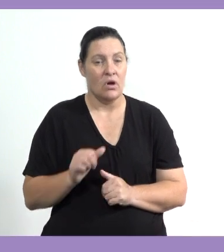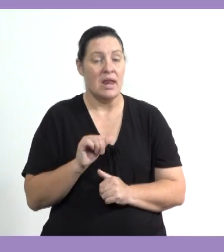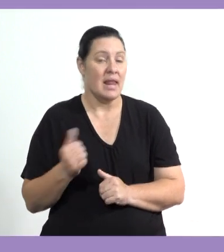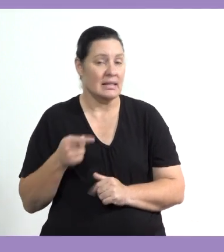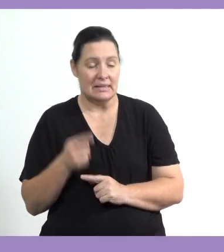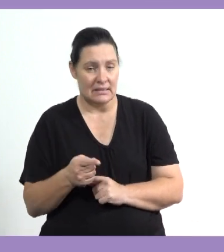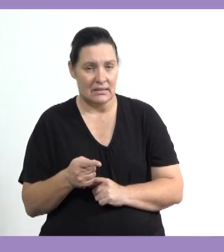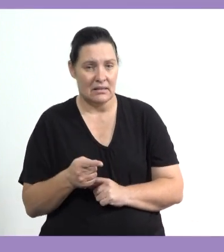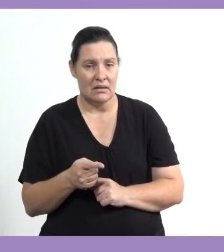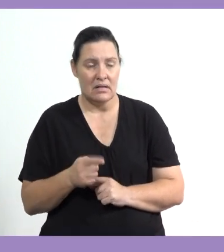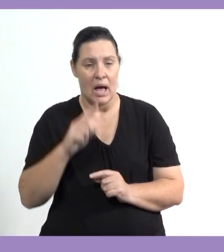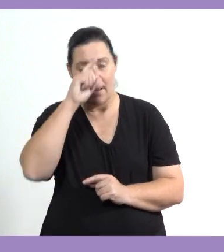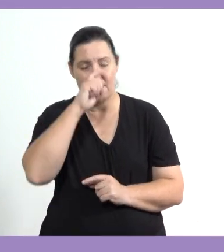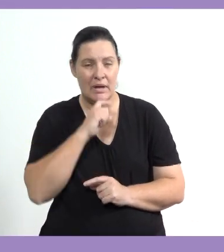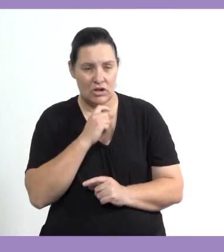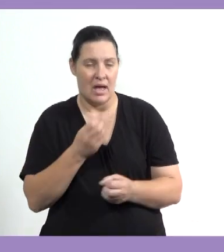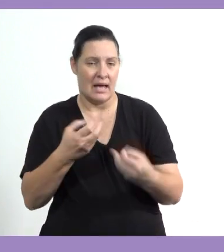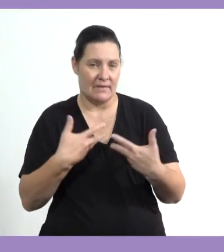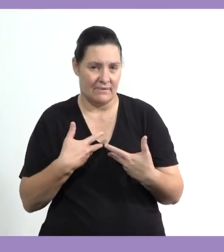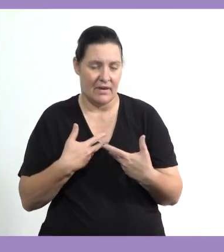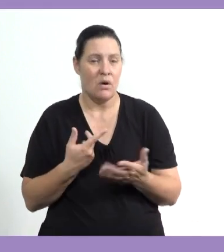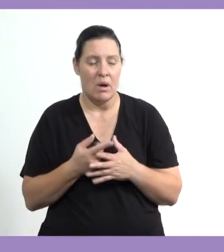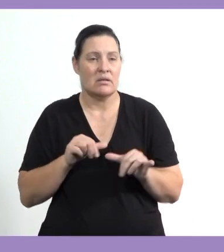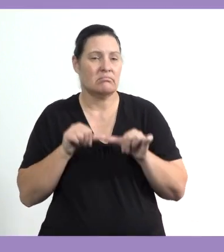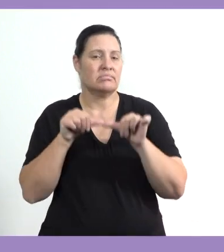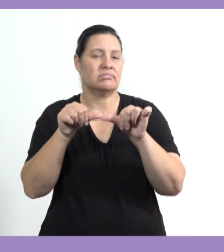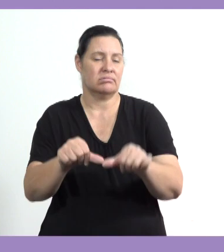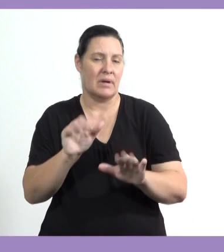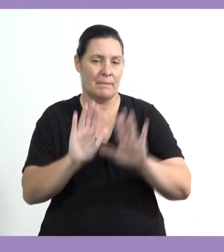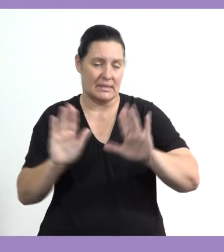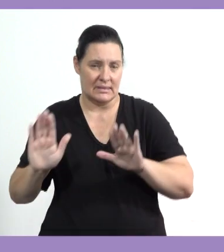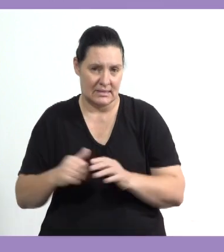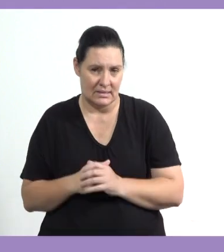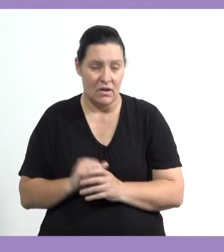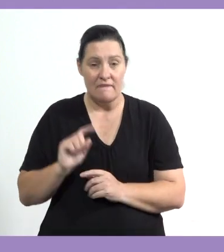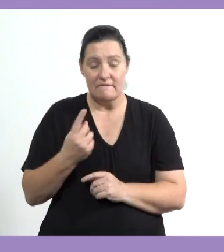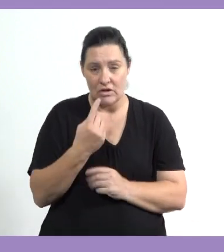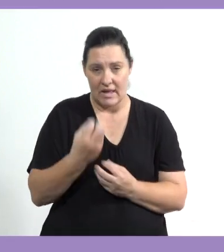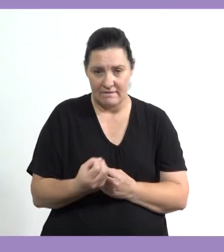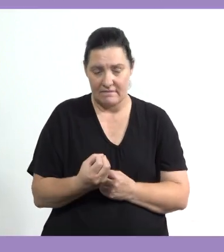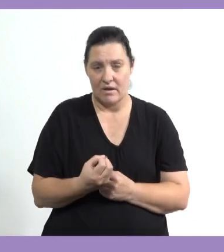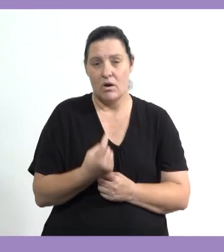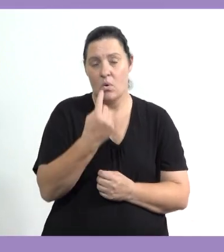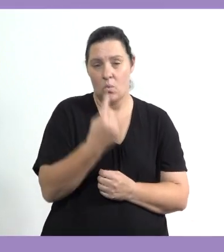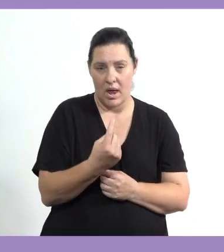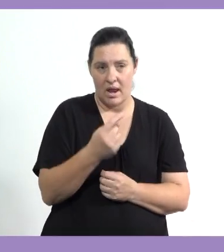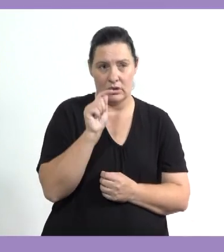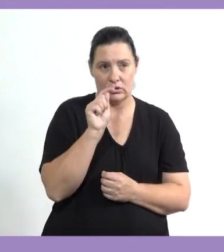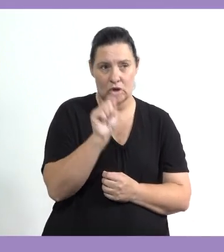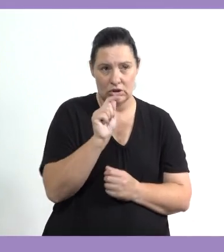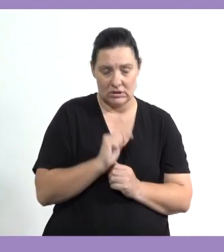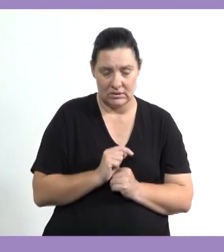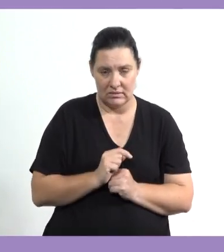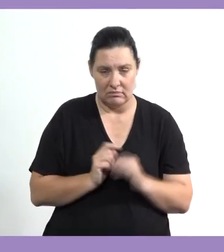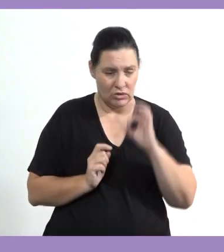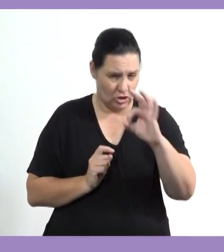So the next one here is a set of pictures that we've been given, and we need to continue with this pattern. So the first one has 1 dot